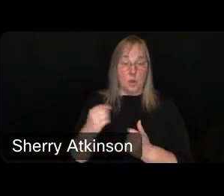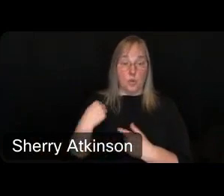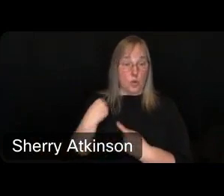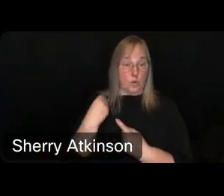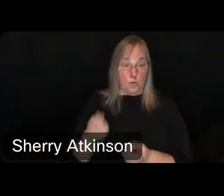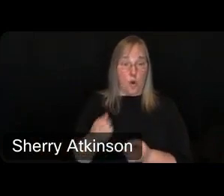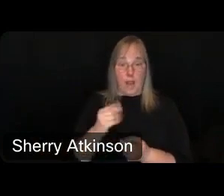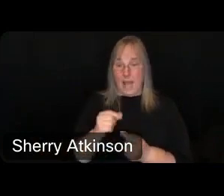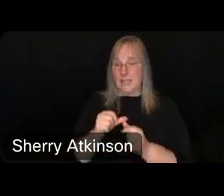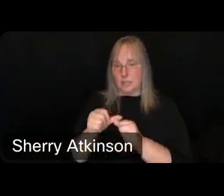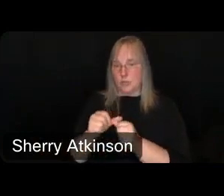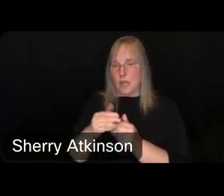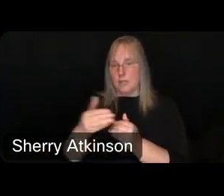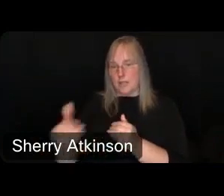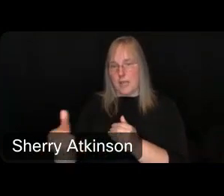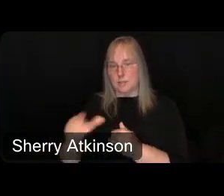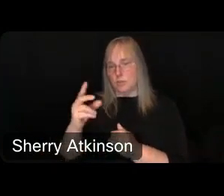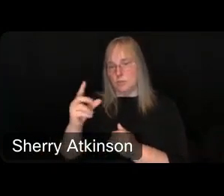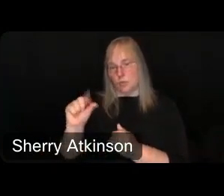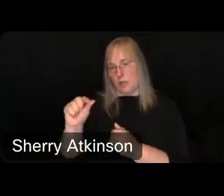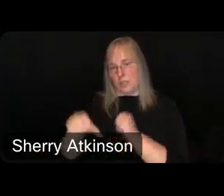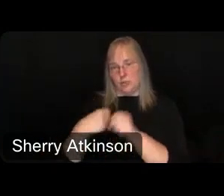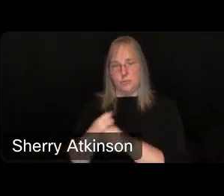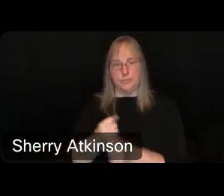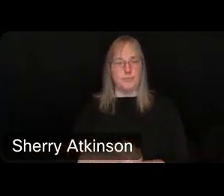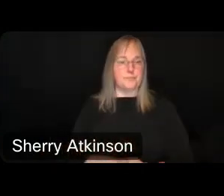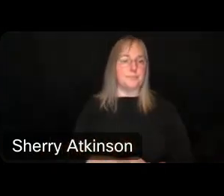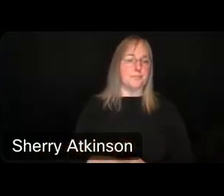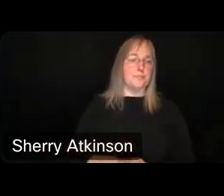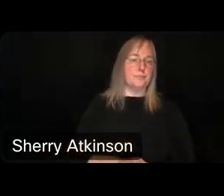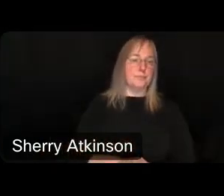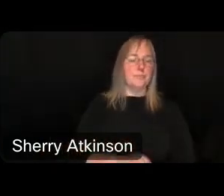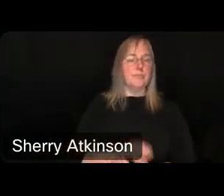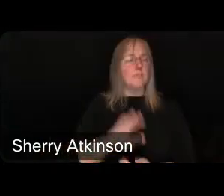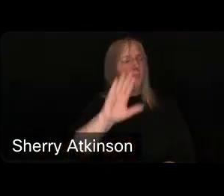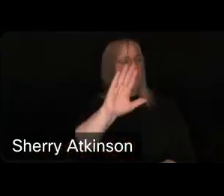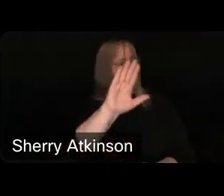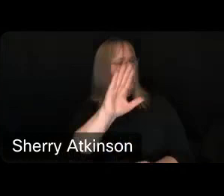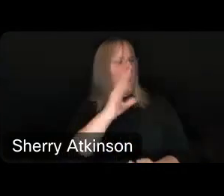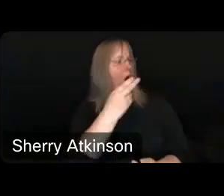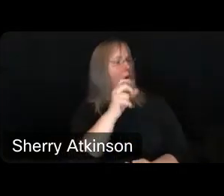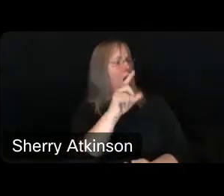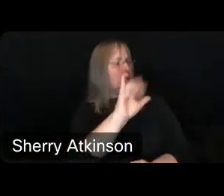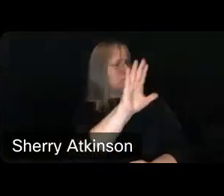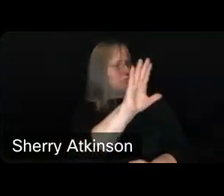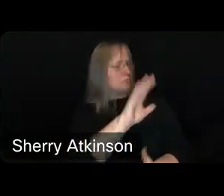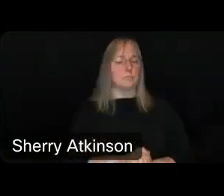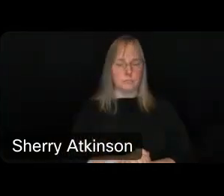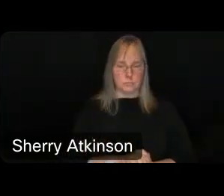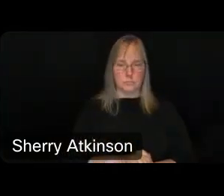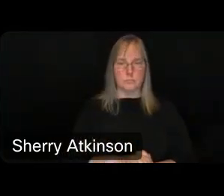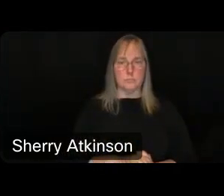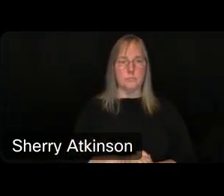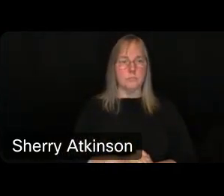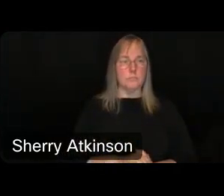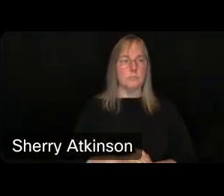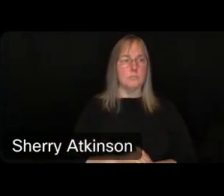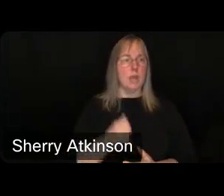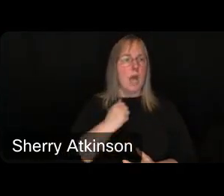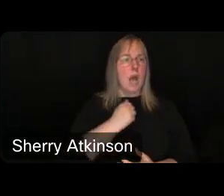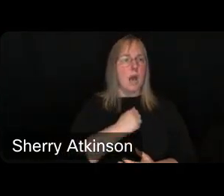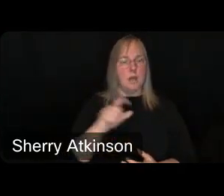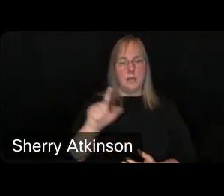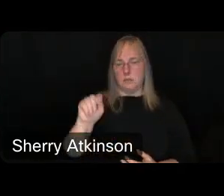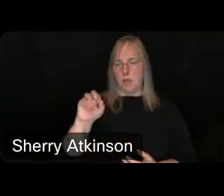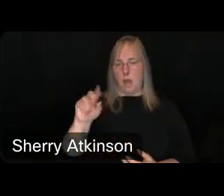next 2 decades. Hey, Holly. Yeah, go ahead. I'm sorry to interrupt in the middle,